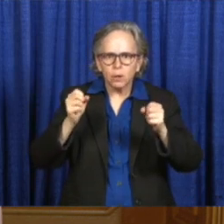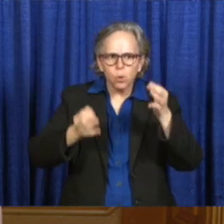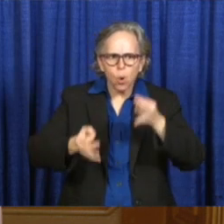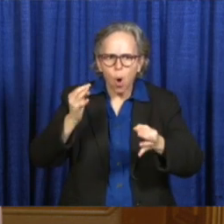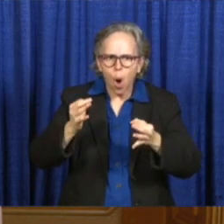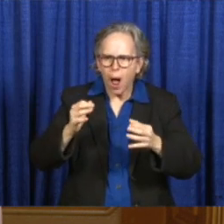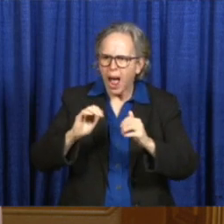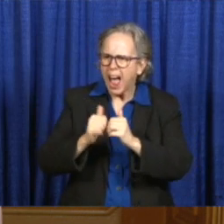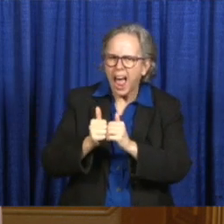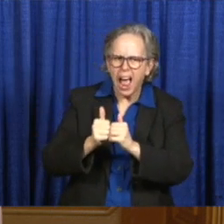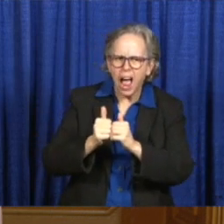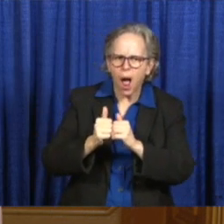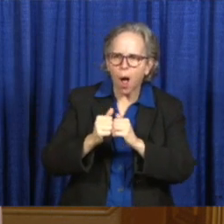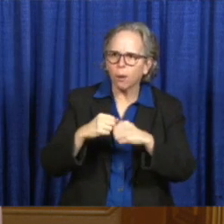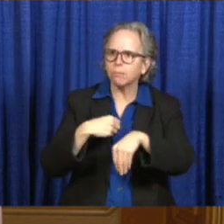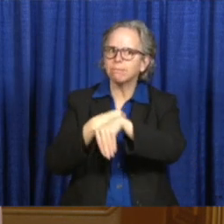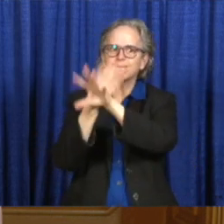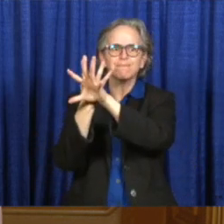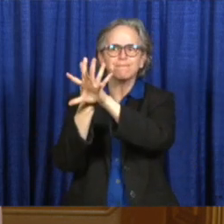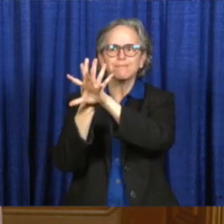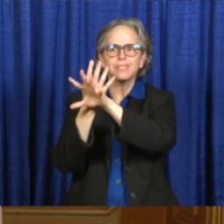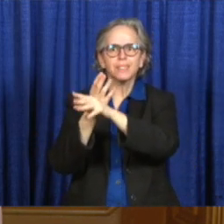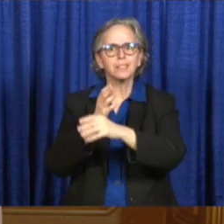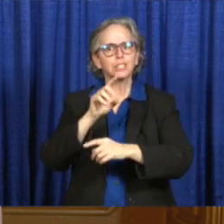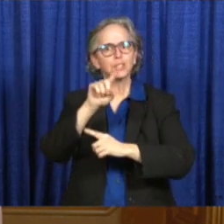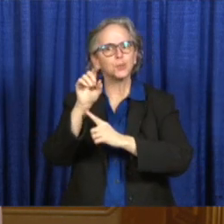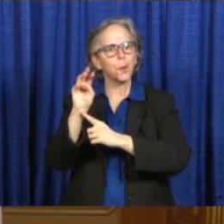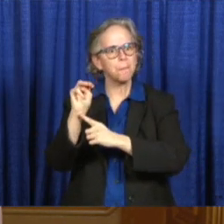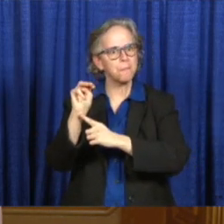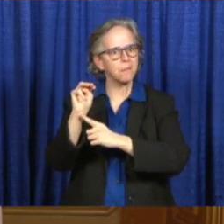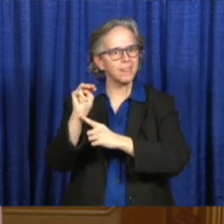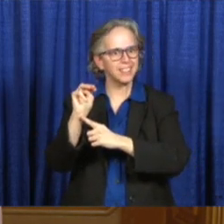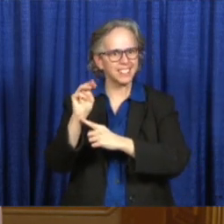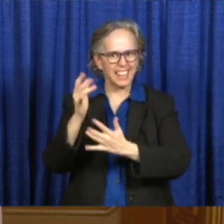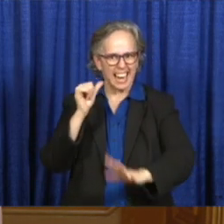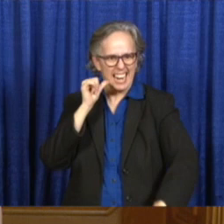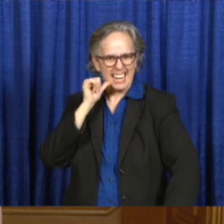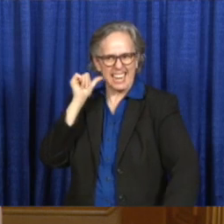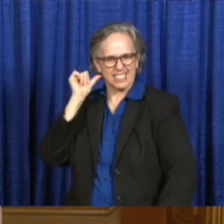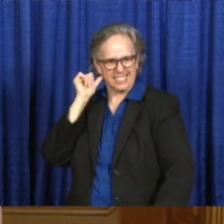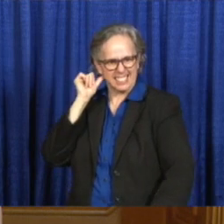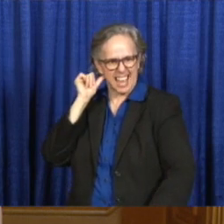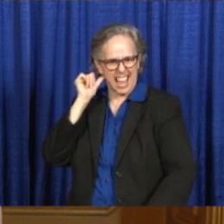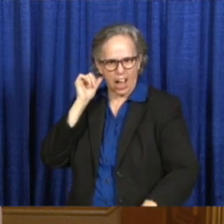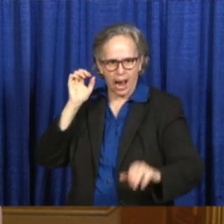able, from their own home, to finalize the process,